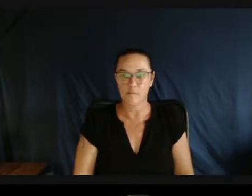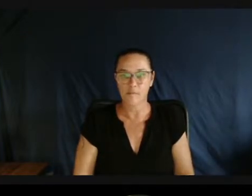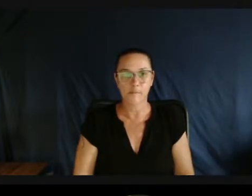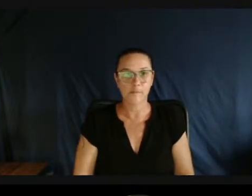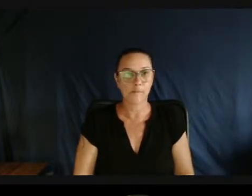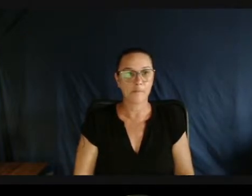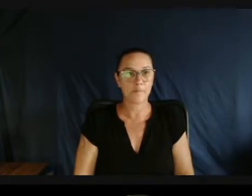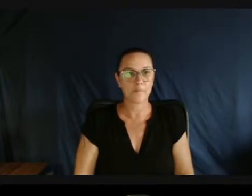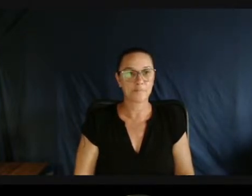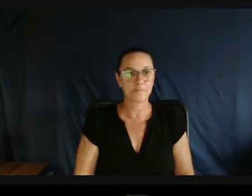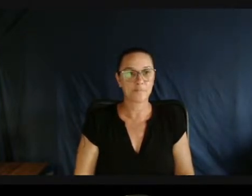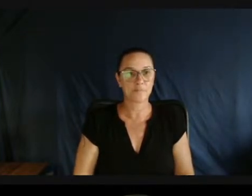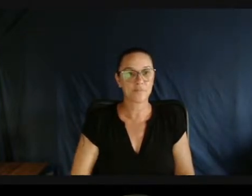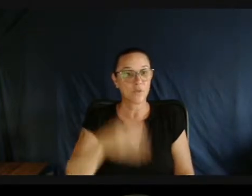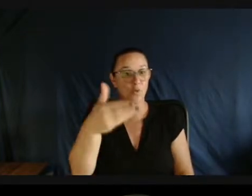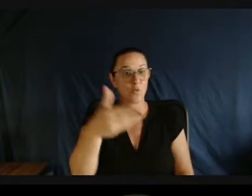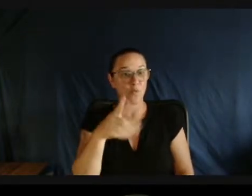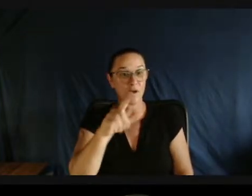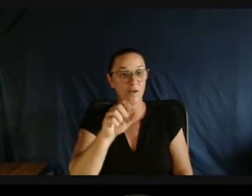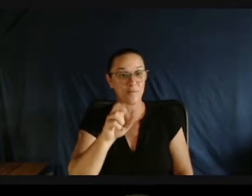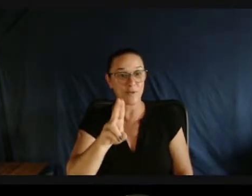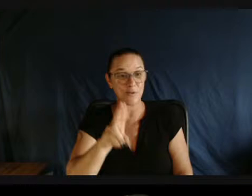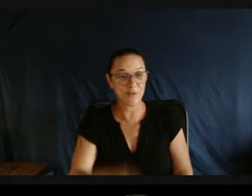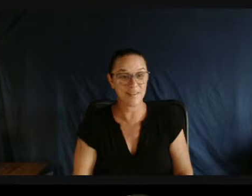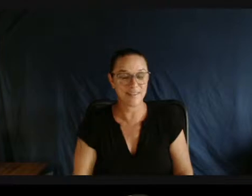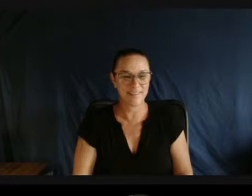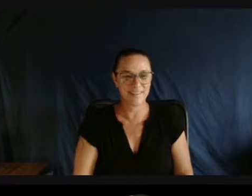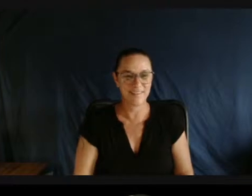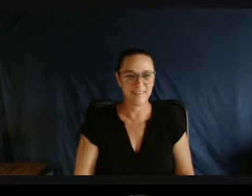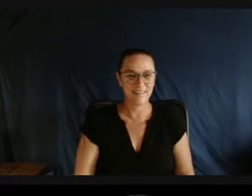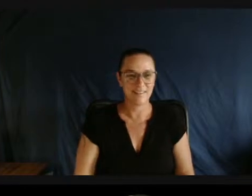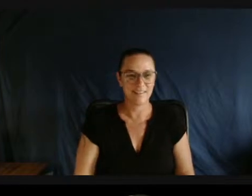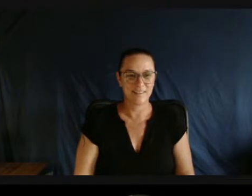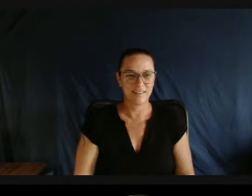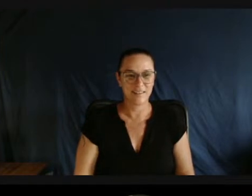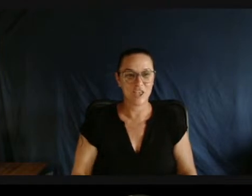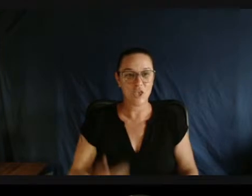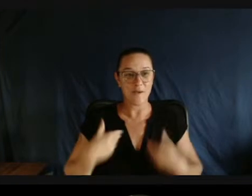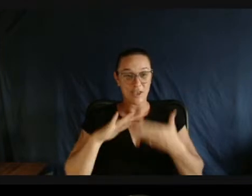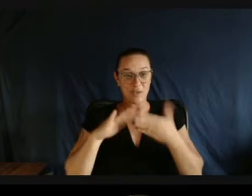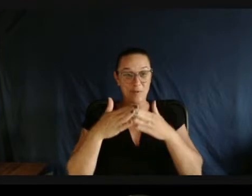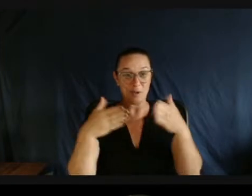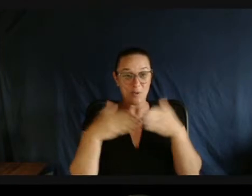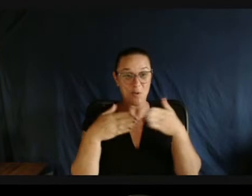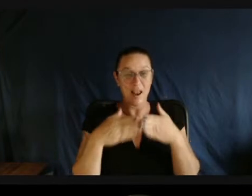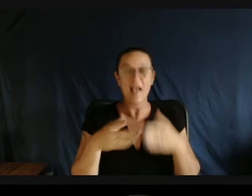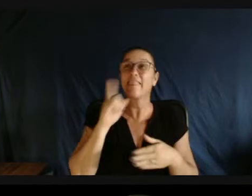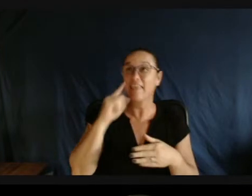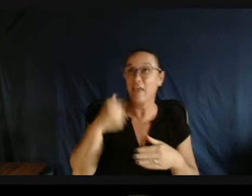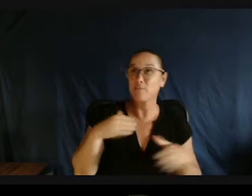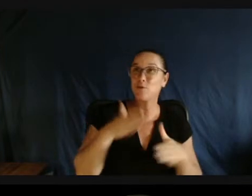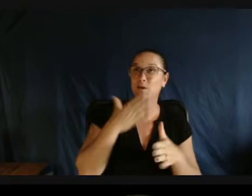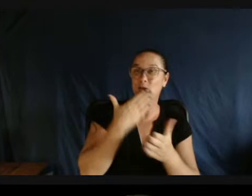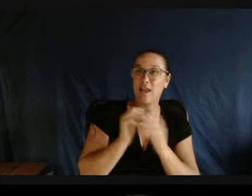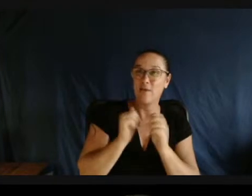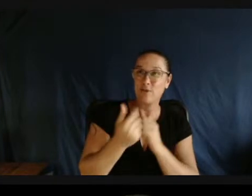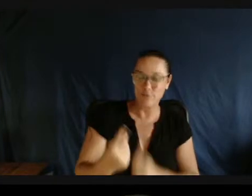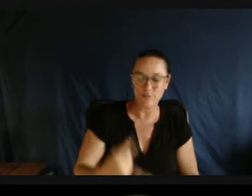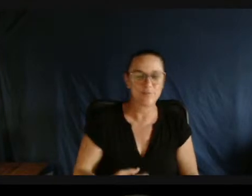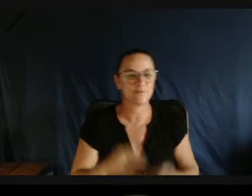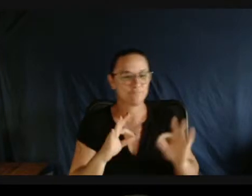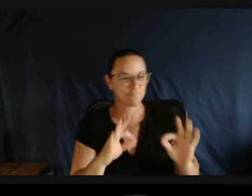All right. Welcome in, Lou. And Hey. have your community corner lined up. How you been? Yeah, I think I'm doing good. How are you doing? All